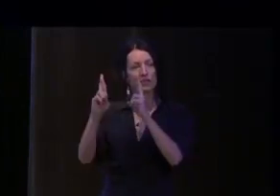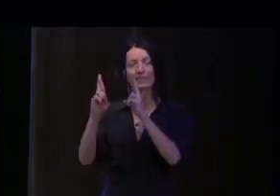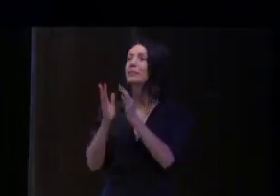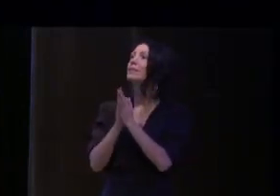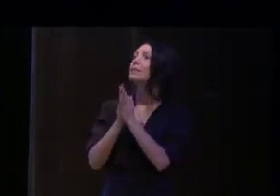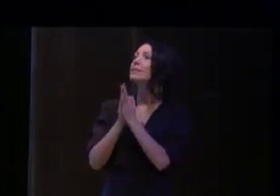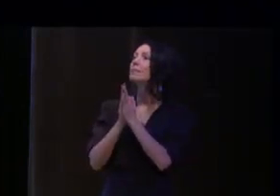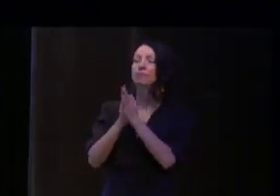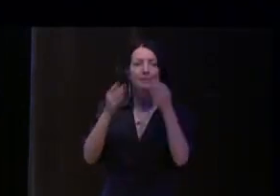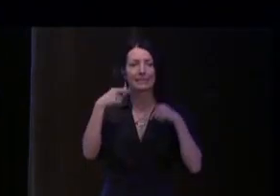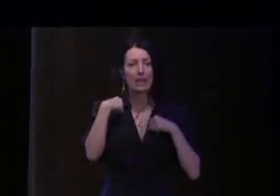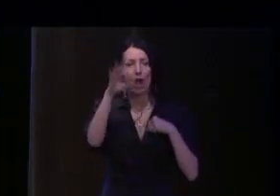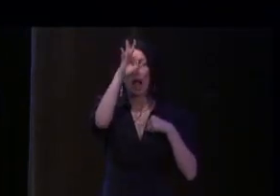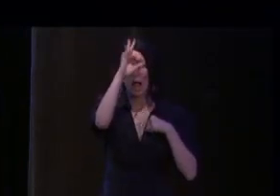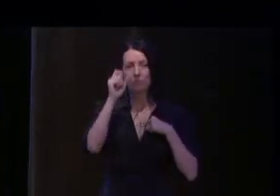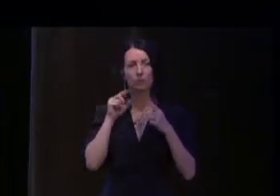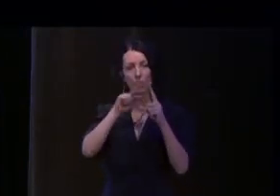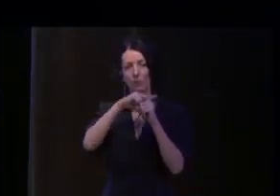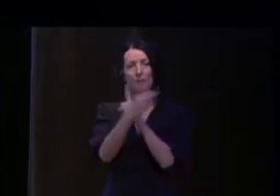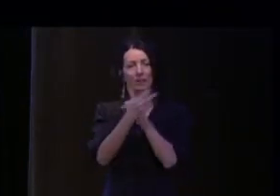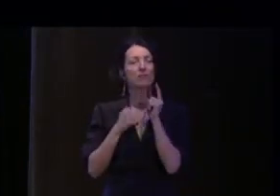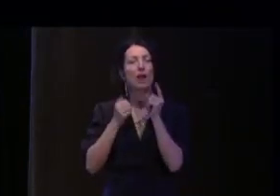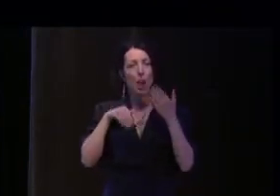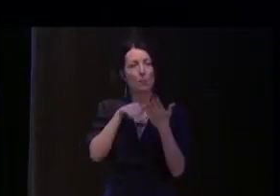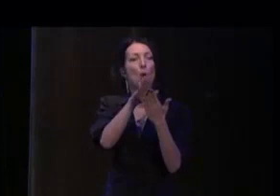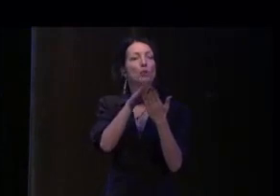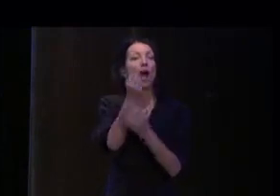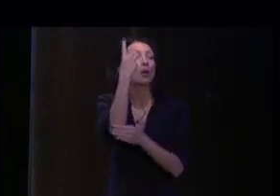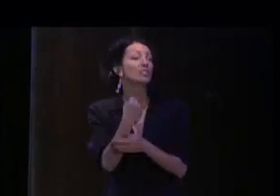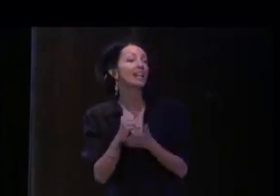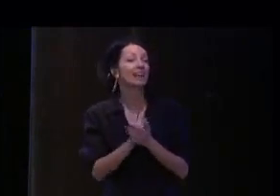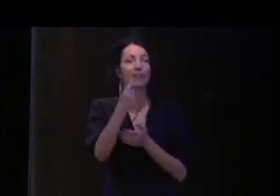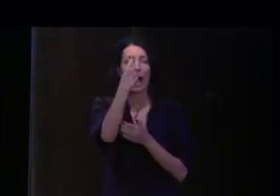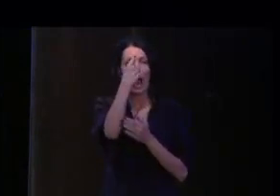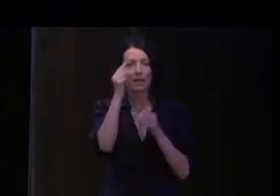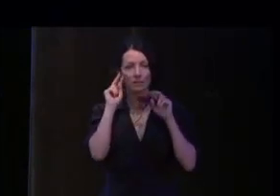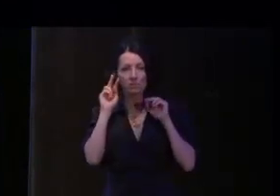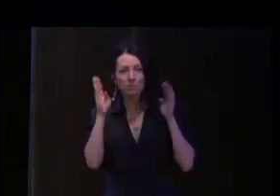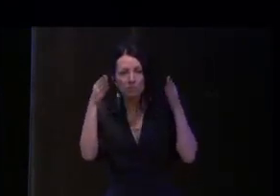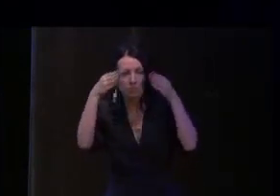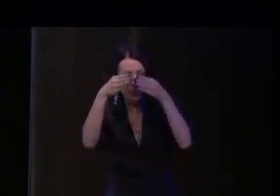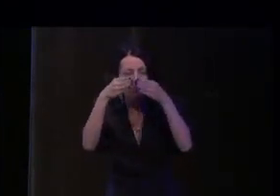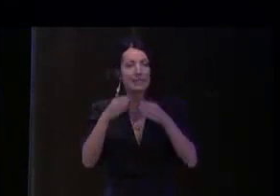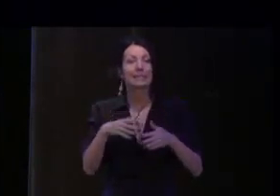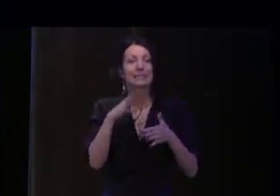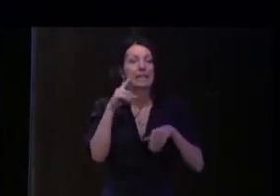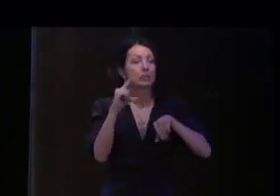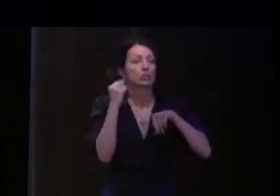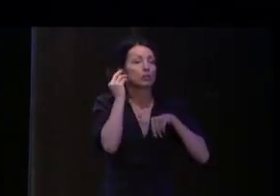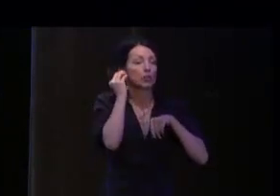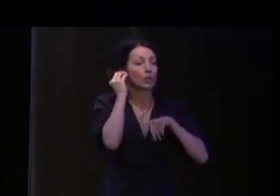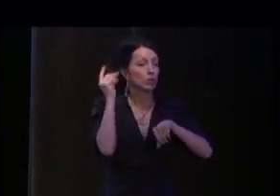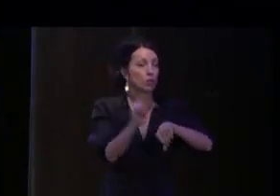a single-eye approach, understanding that when the eye is single, as it states in Scripture, the body is full of